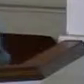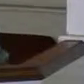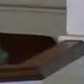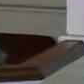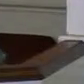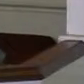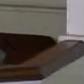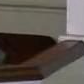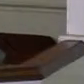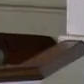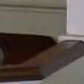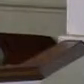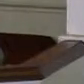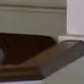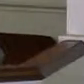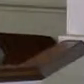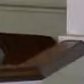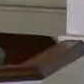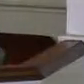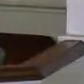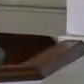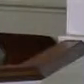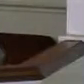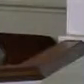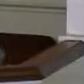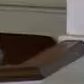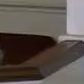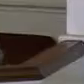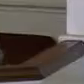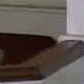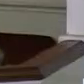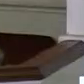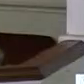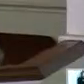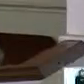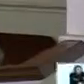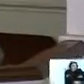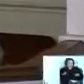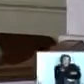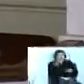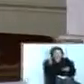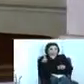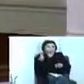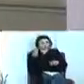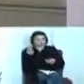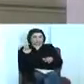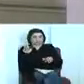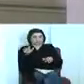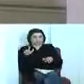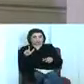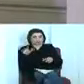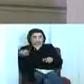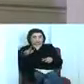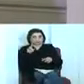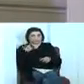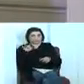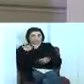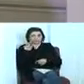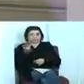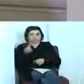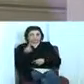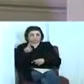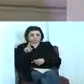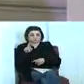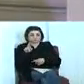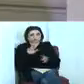time, another sister in Christ, Jewel Jr., made her transition to